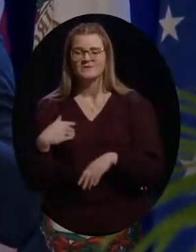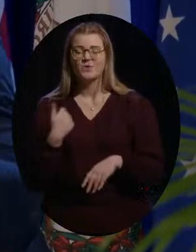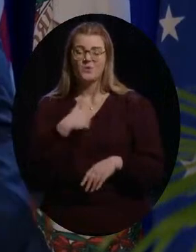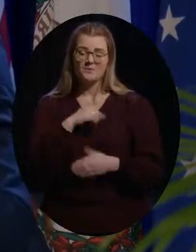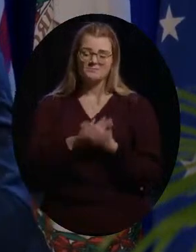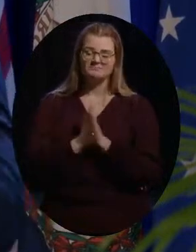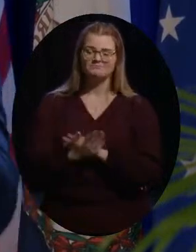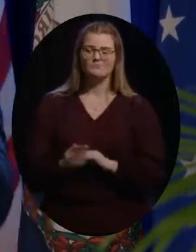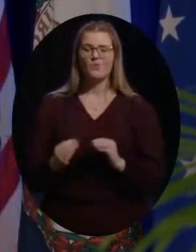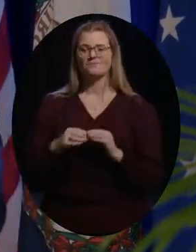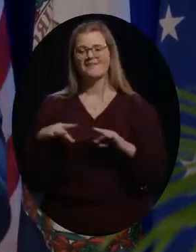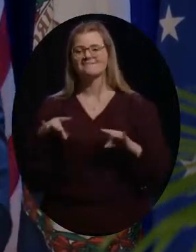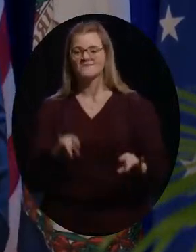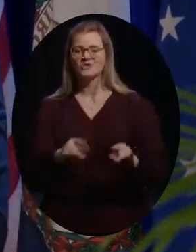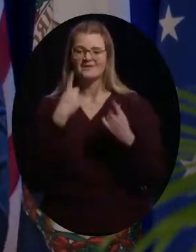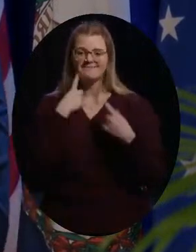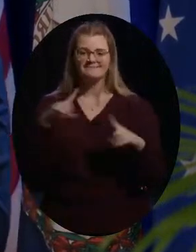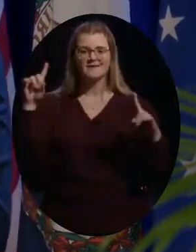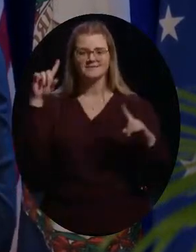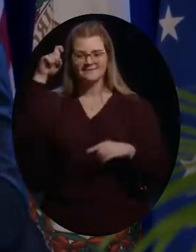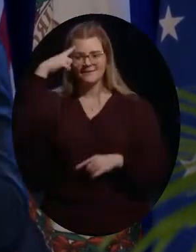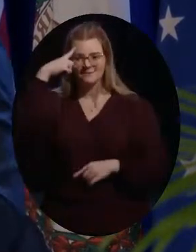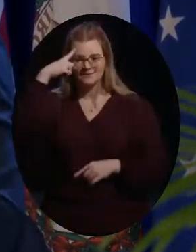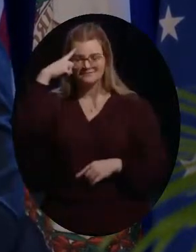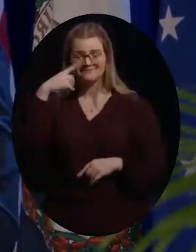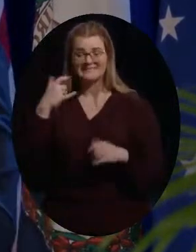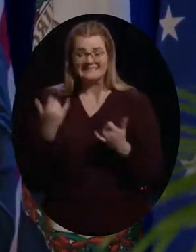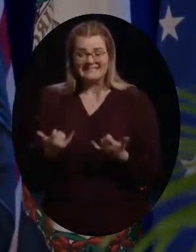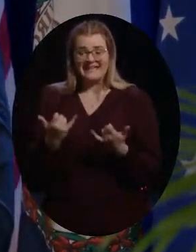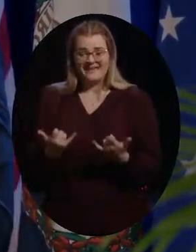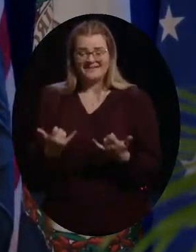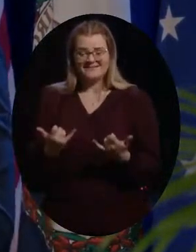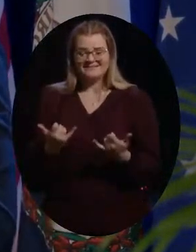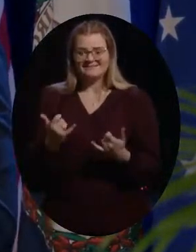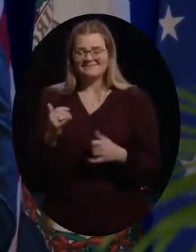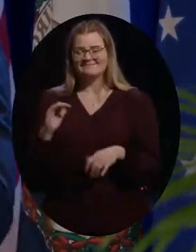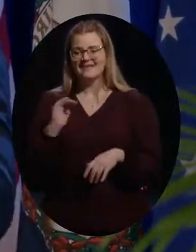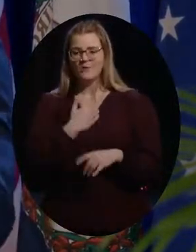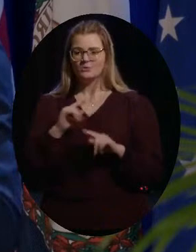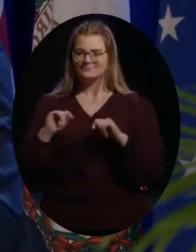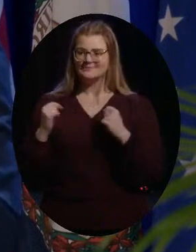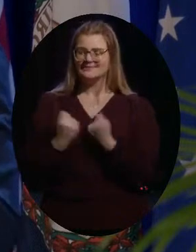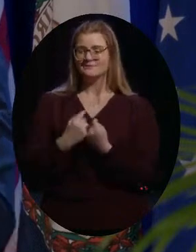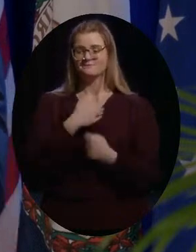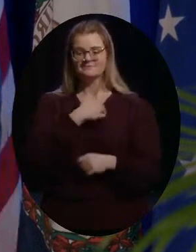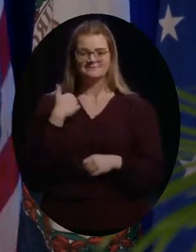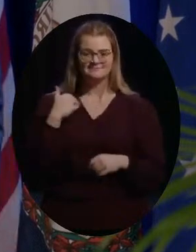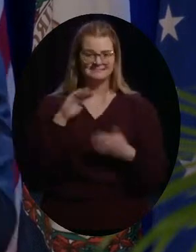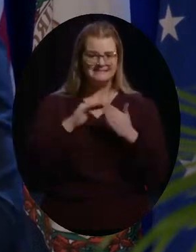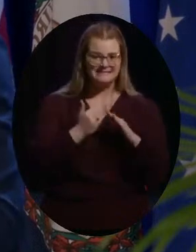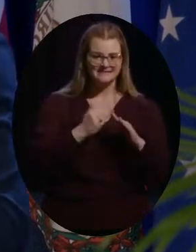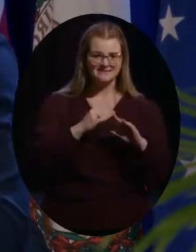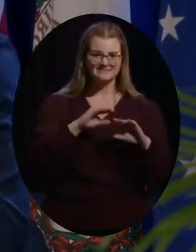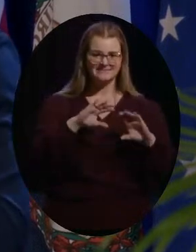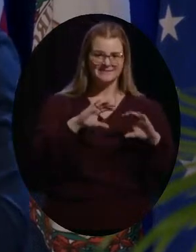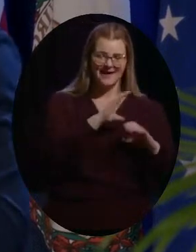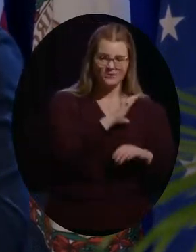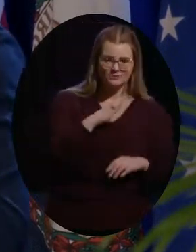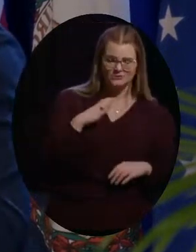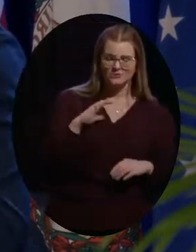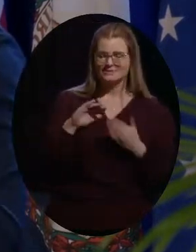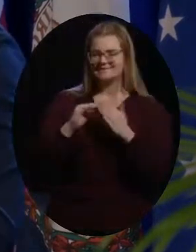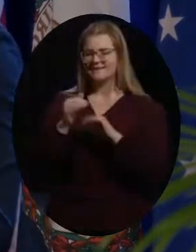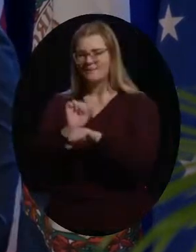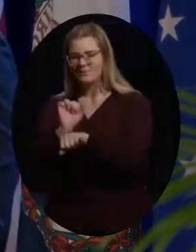becoming a more efficient and effective government. Today, our team, City Council, city employees, our